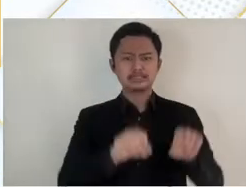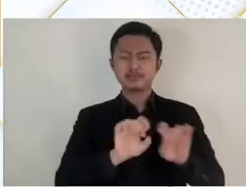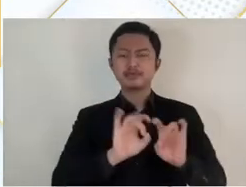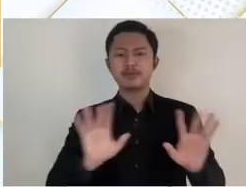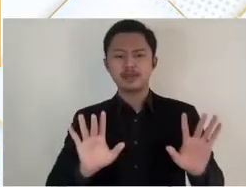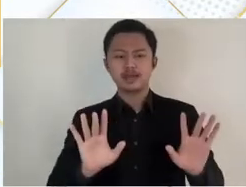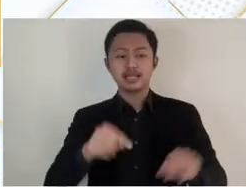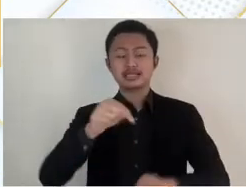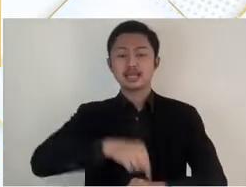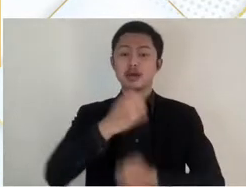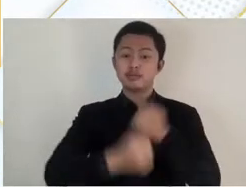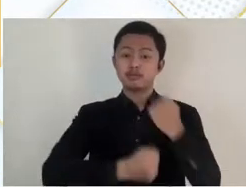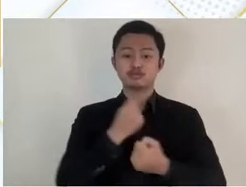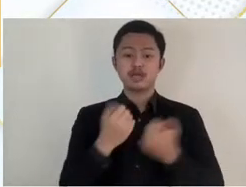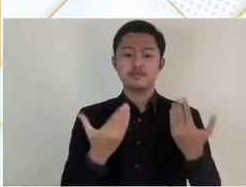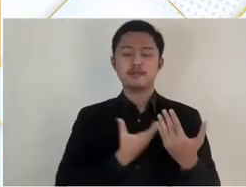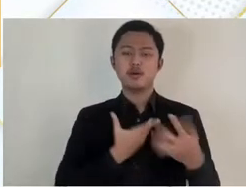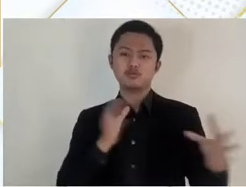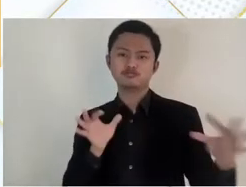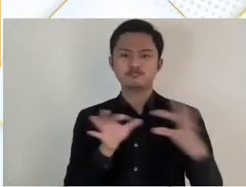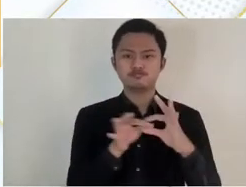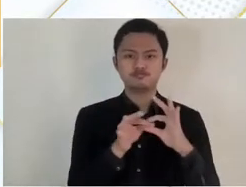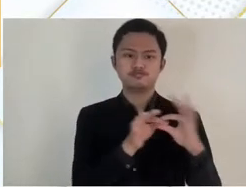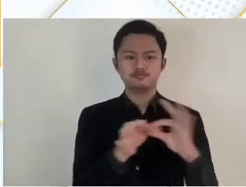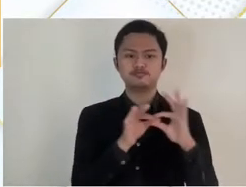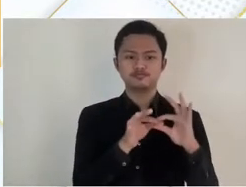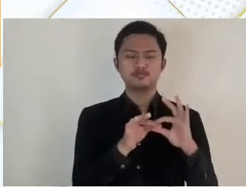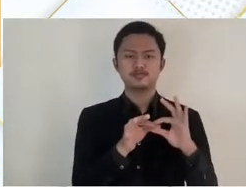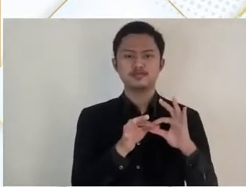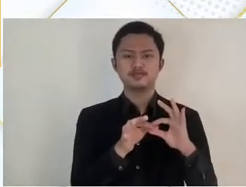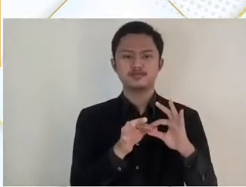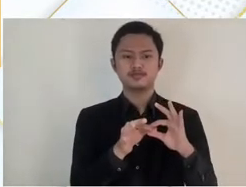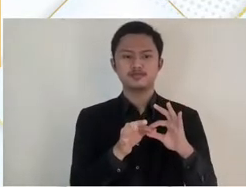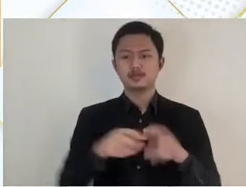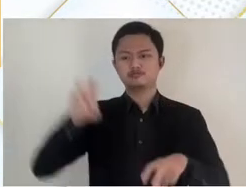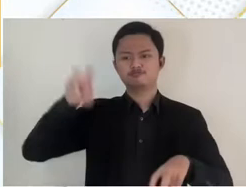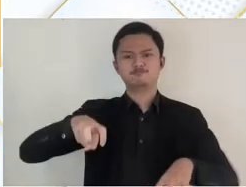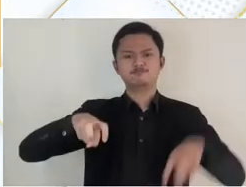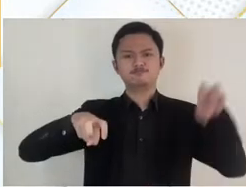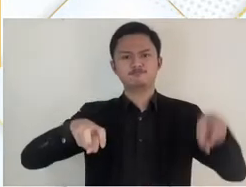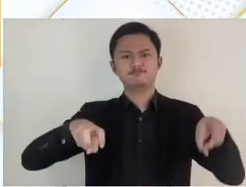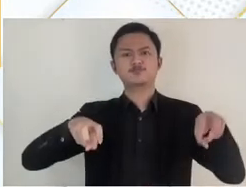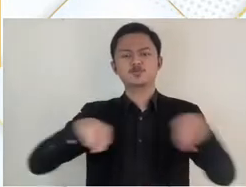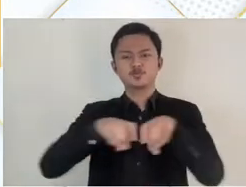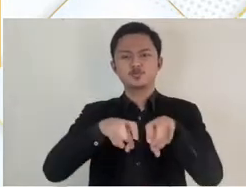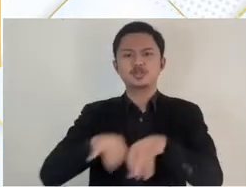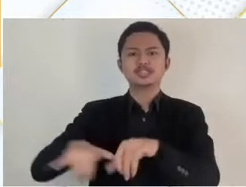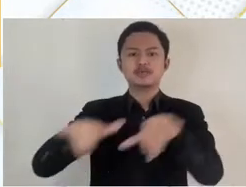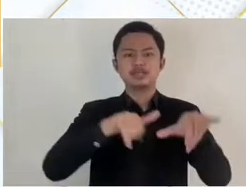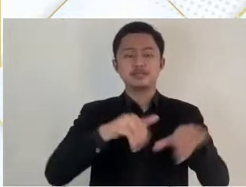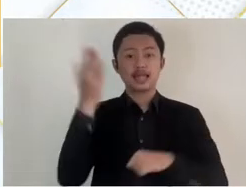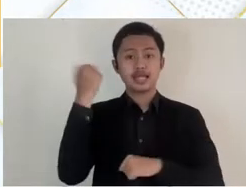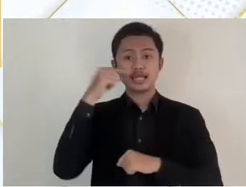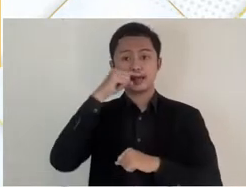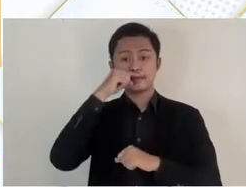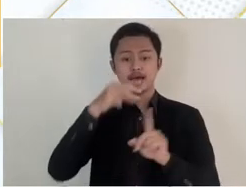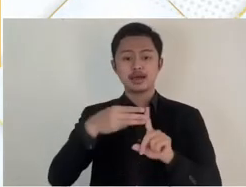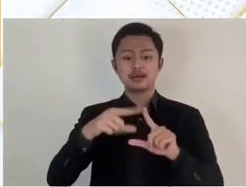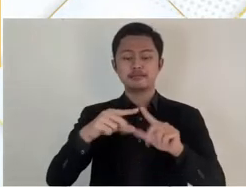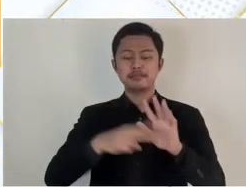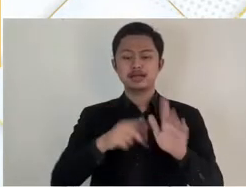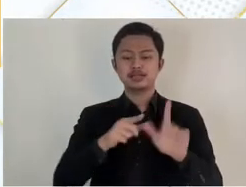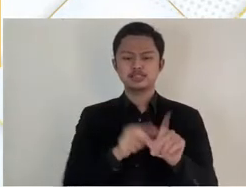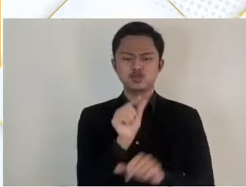about trying to get more cooperation out of a new one. Having said that, I do acknowledge, as Prof. Banyu points out, at least the